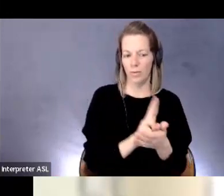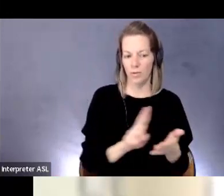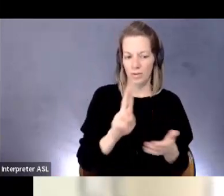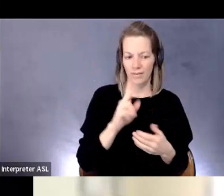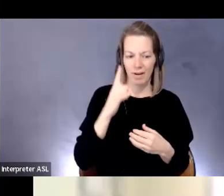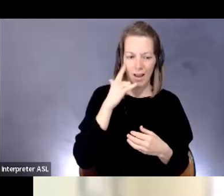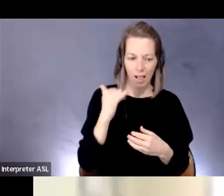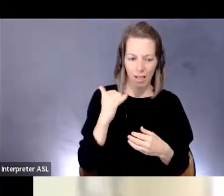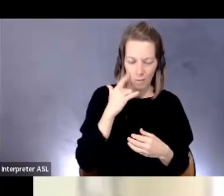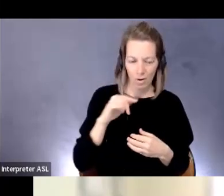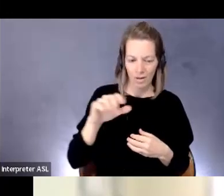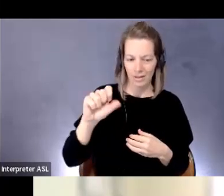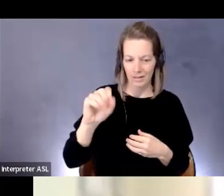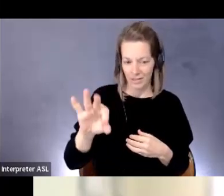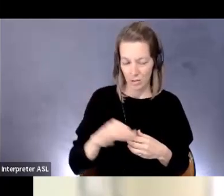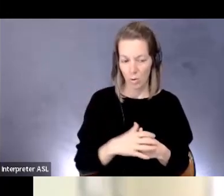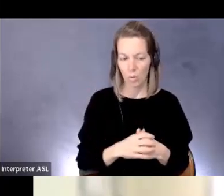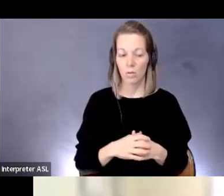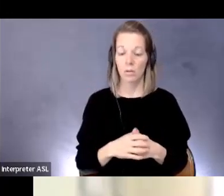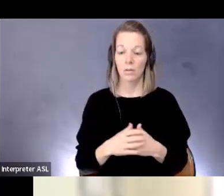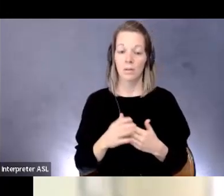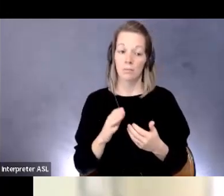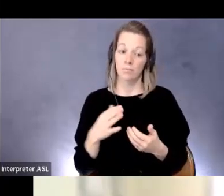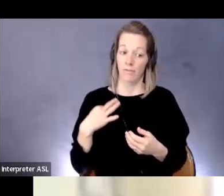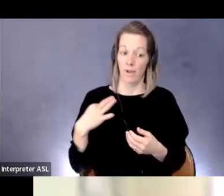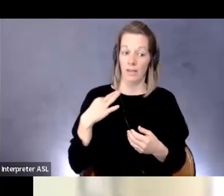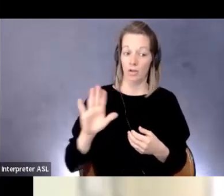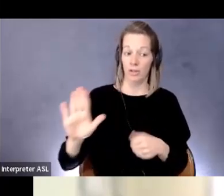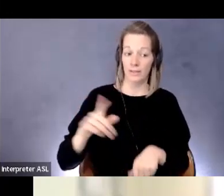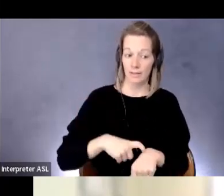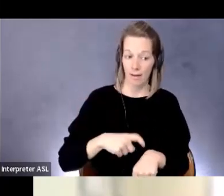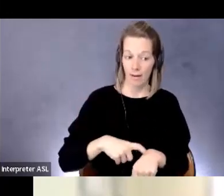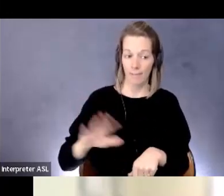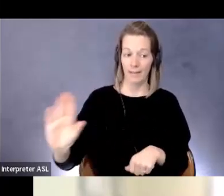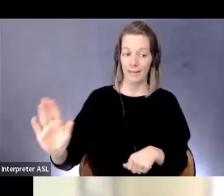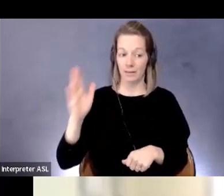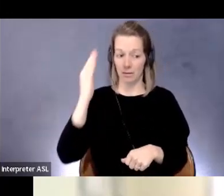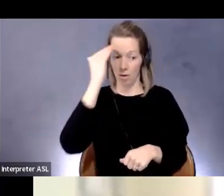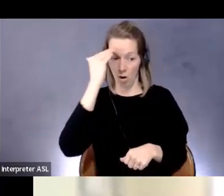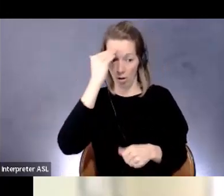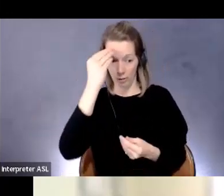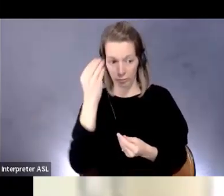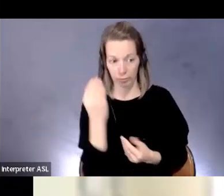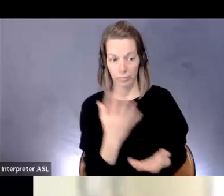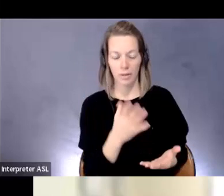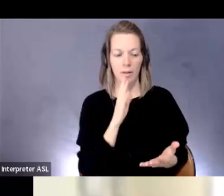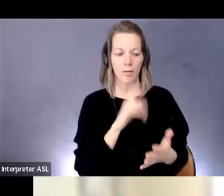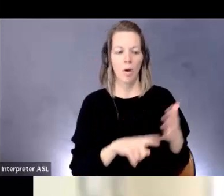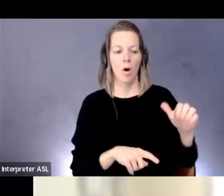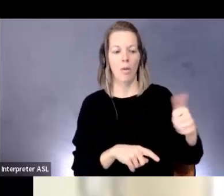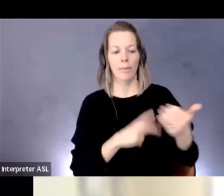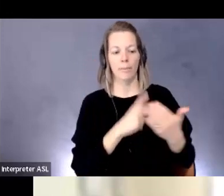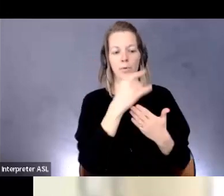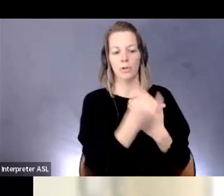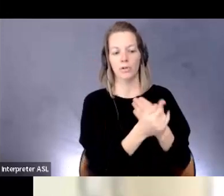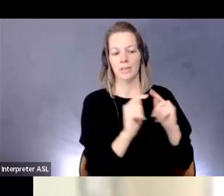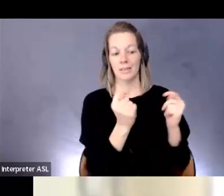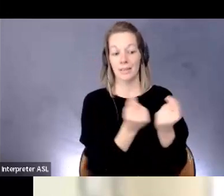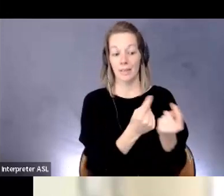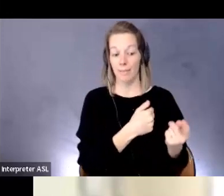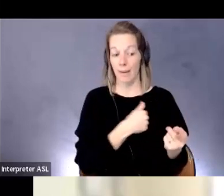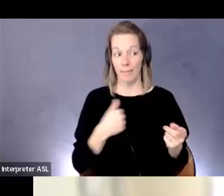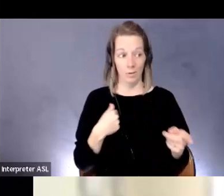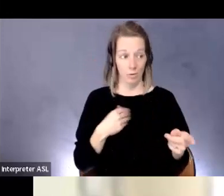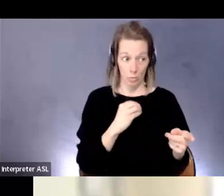Francisco, gently and generously volunteered his time and expertise to ensure that the other project team members who did not have